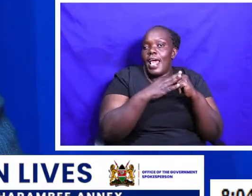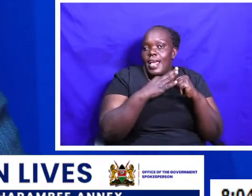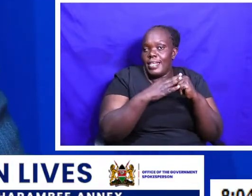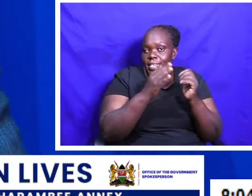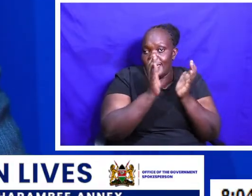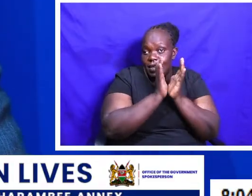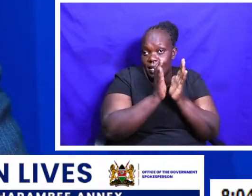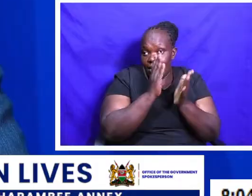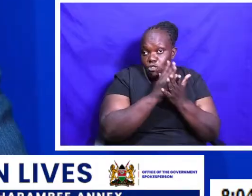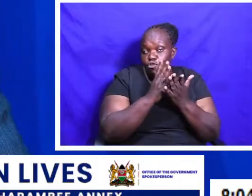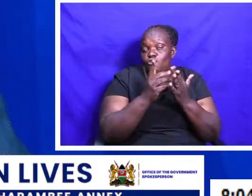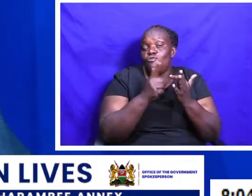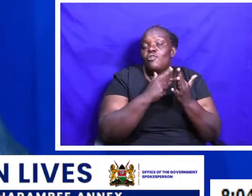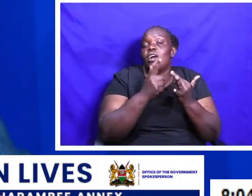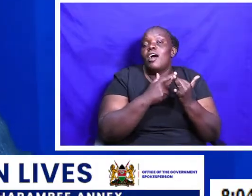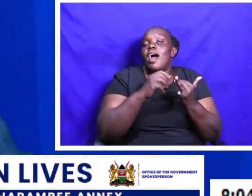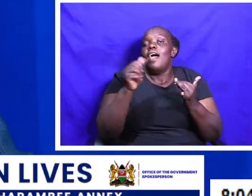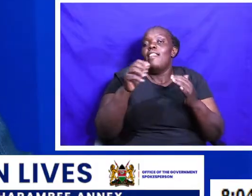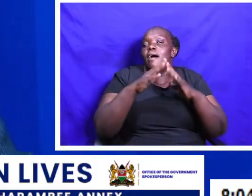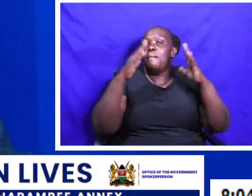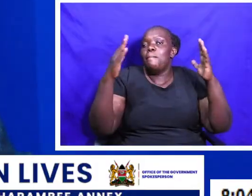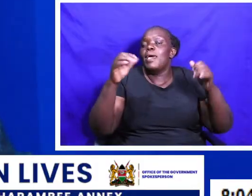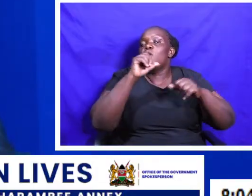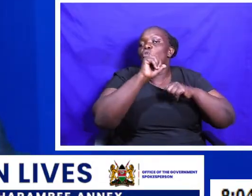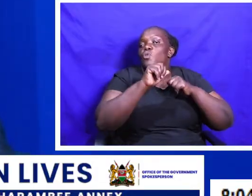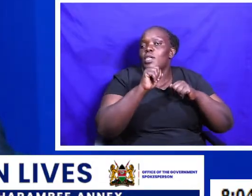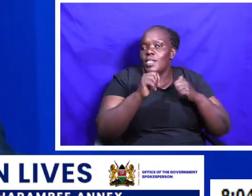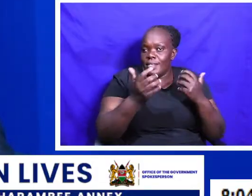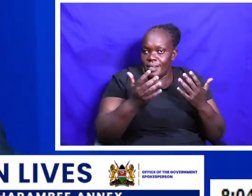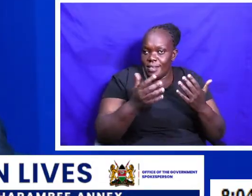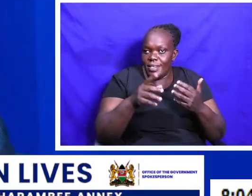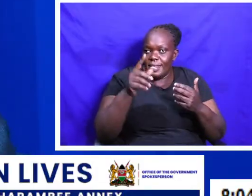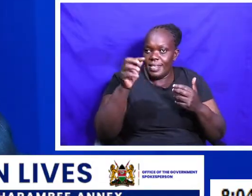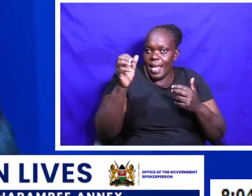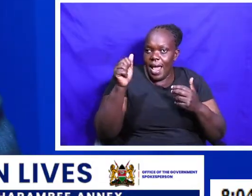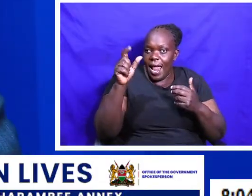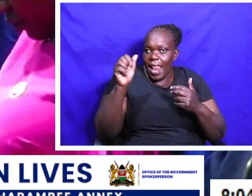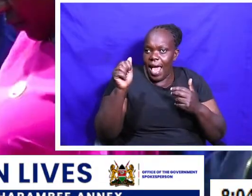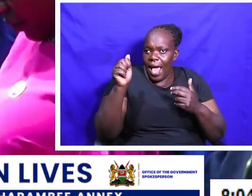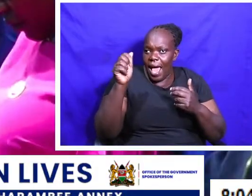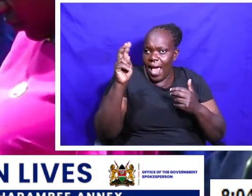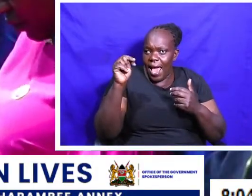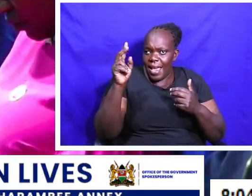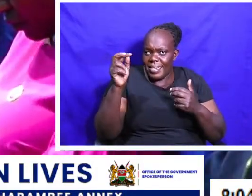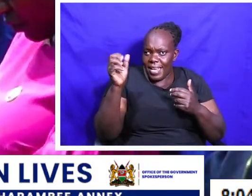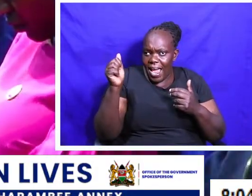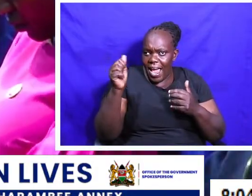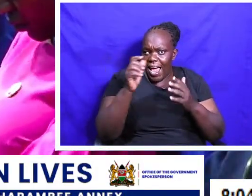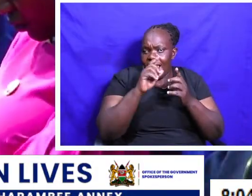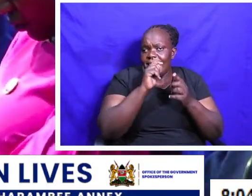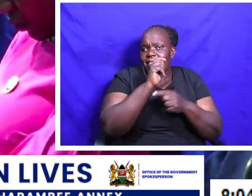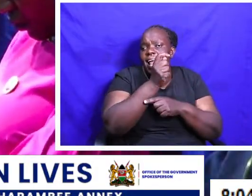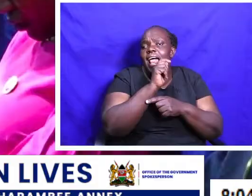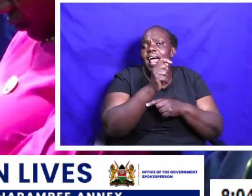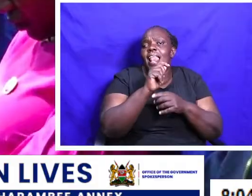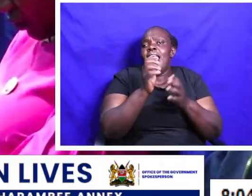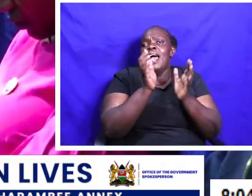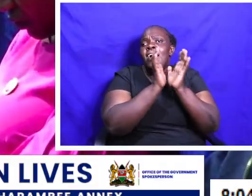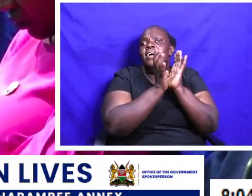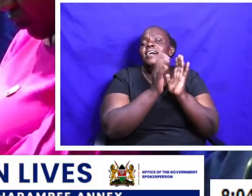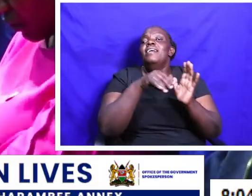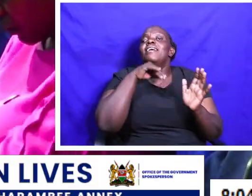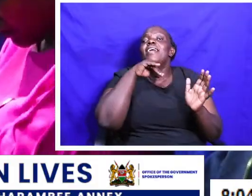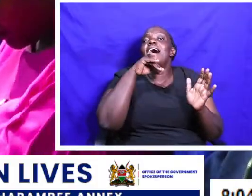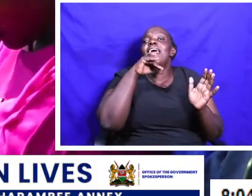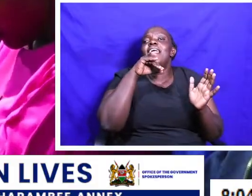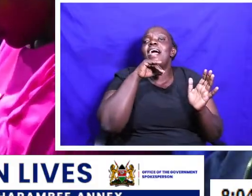them, and we are counting. Na ile kubwa kabisa ni gani? Talanta. Inaitwa jina ingine. Inaitwa jina gani?